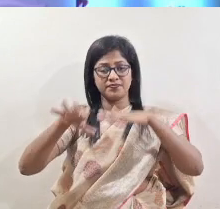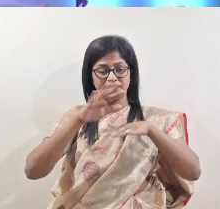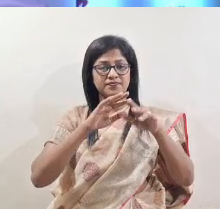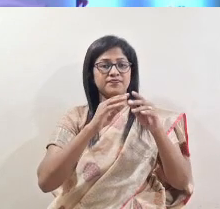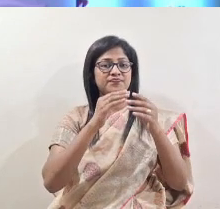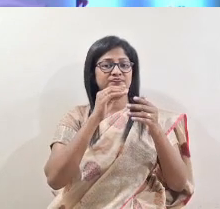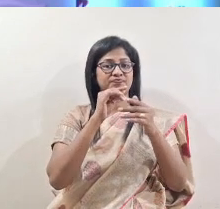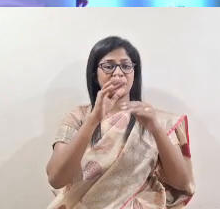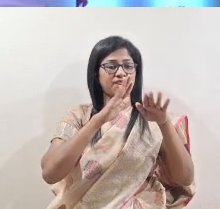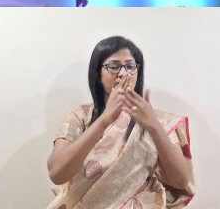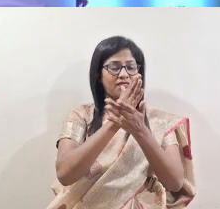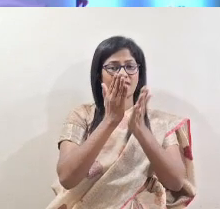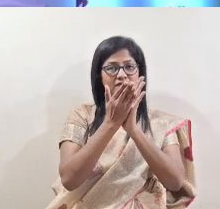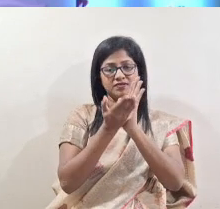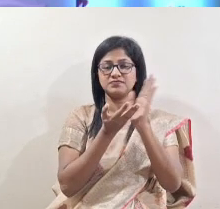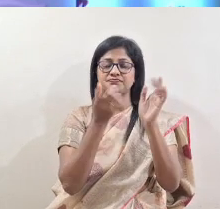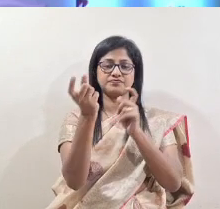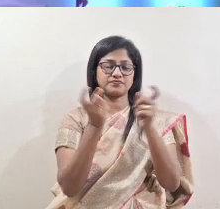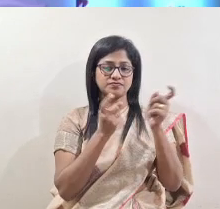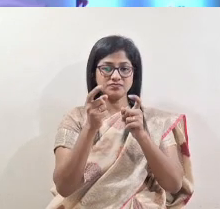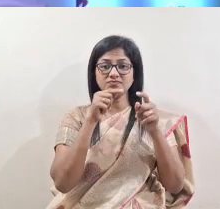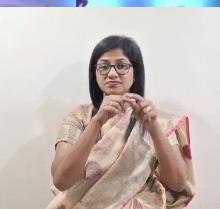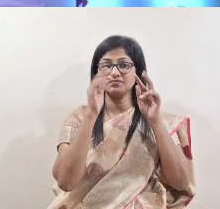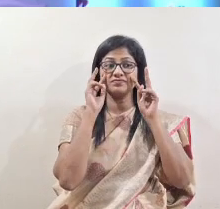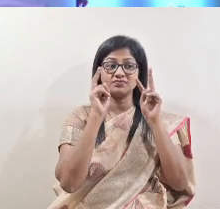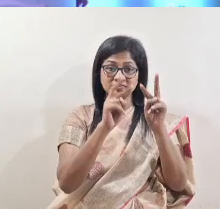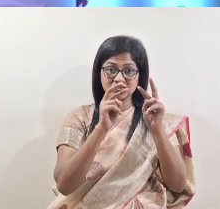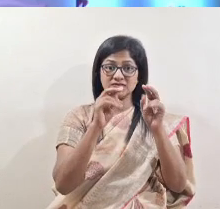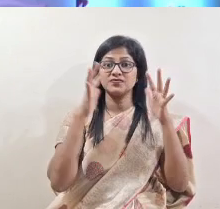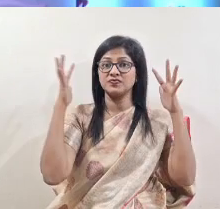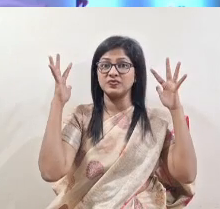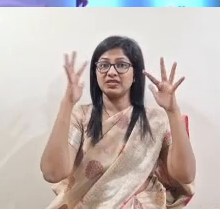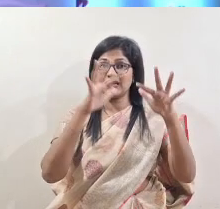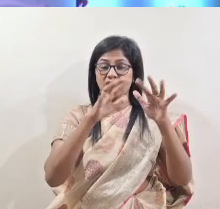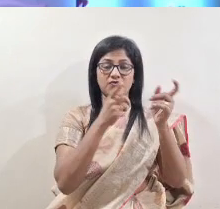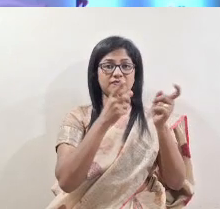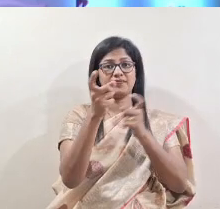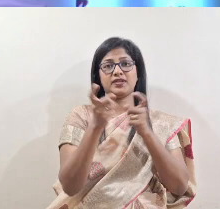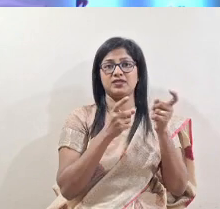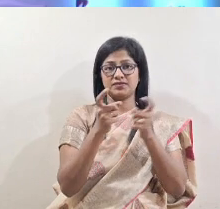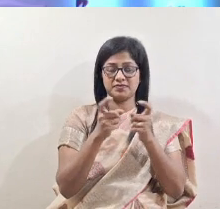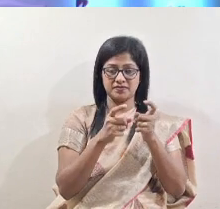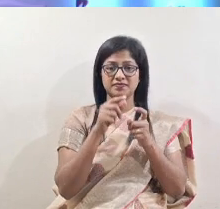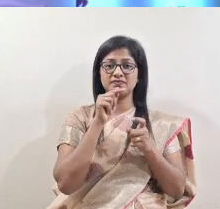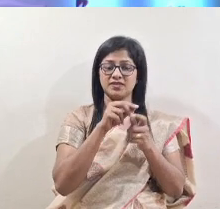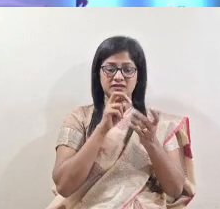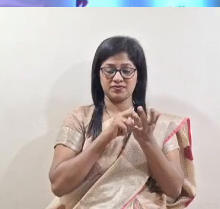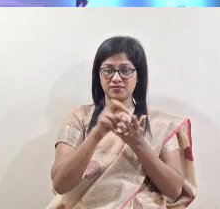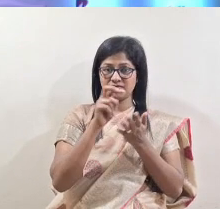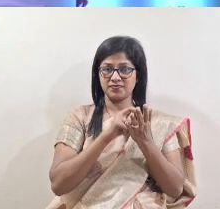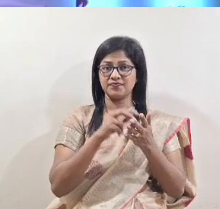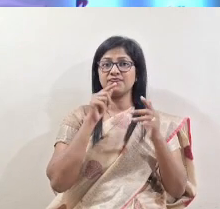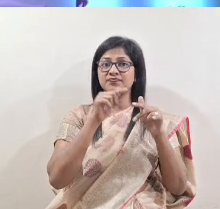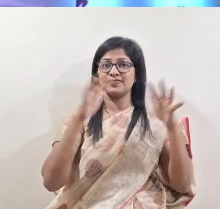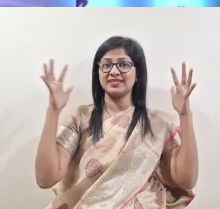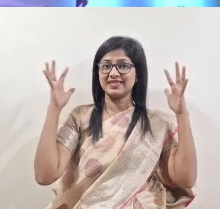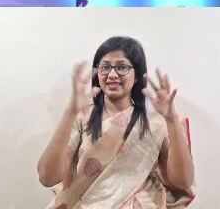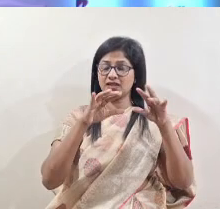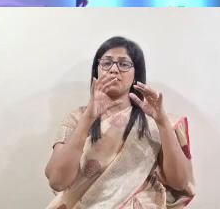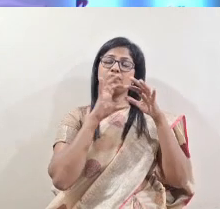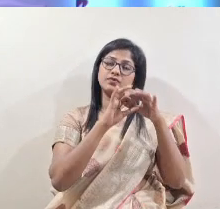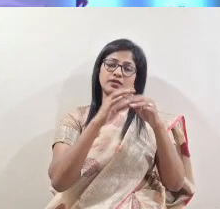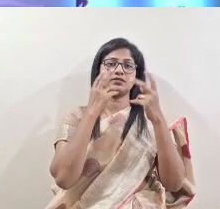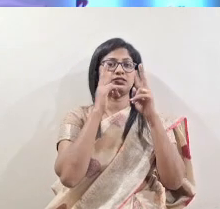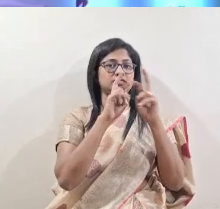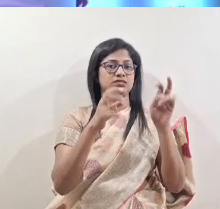crowd management. So in this study, we are looking at only the crowd management aspect. So how the pedestrians walk in a crowd is